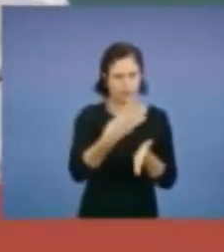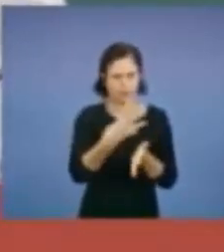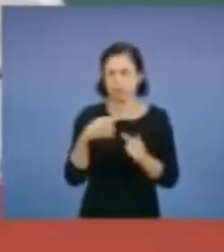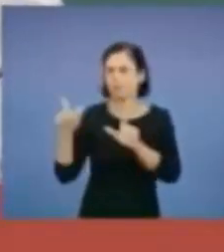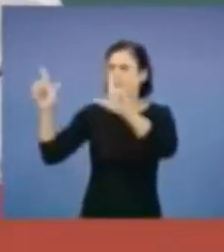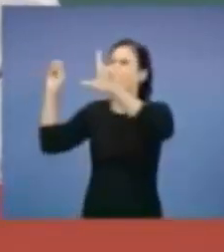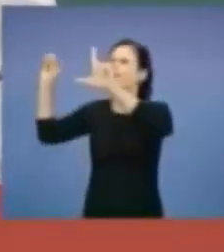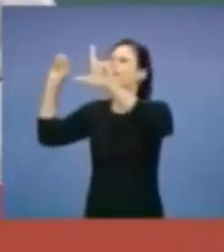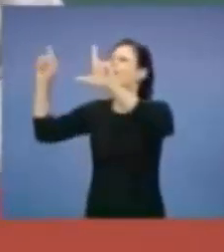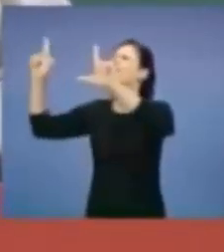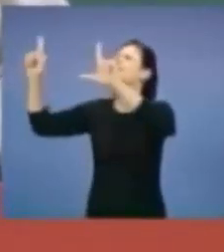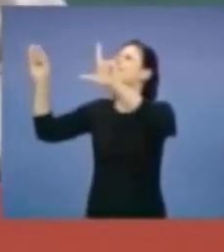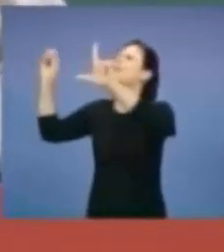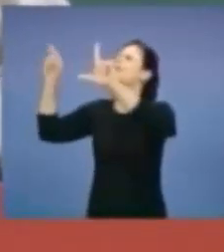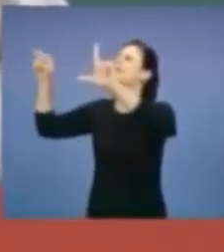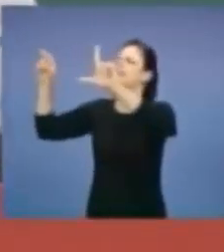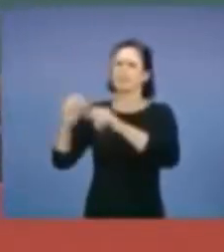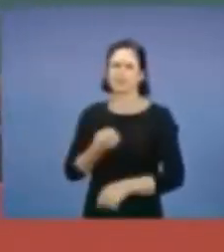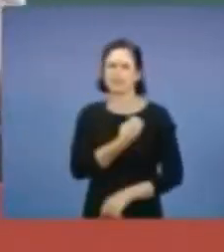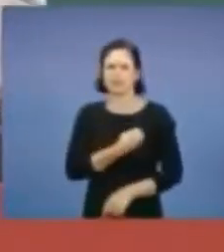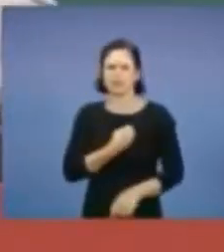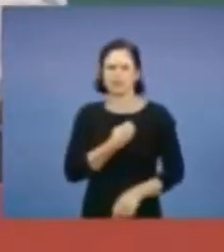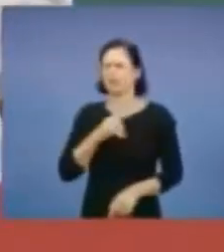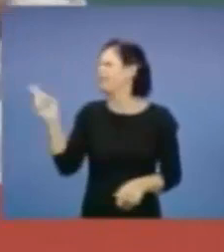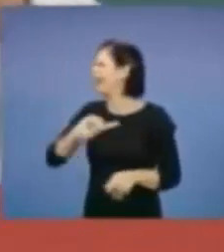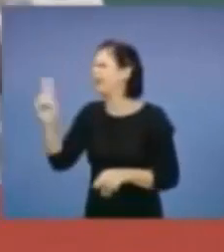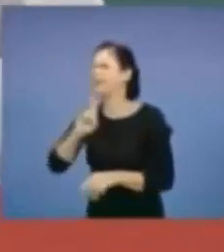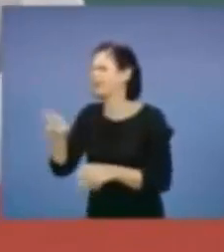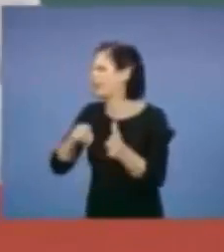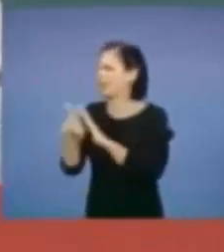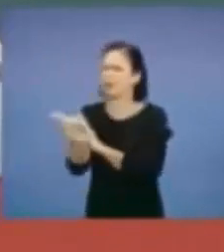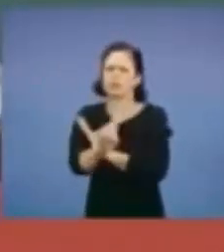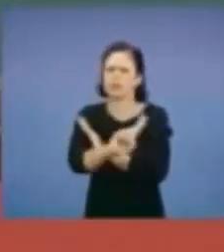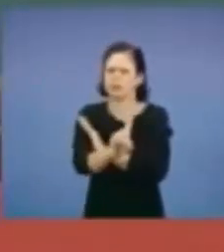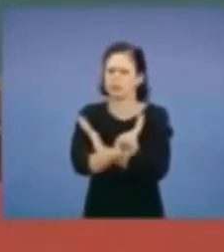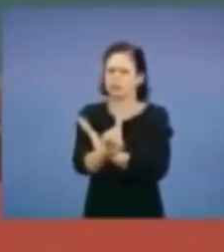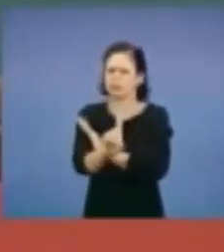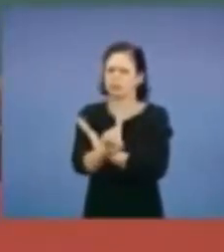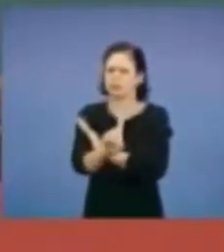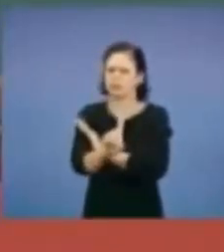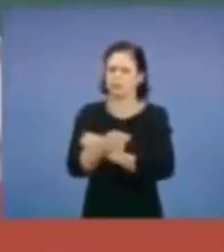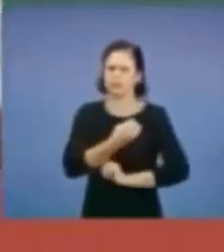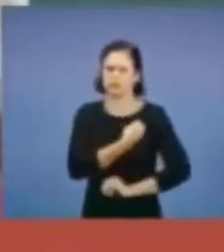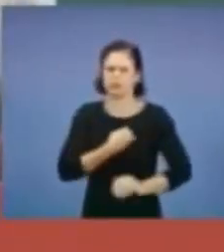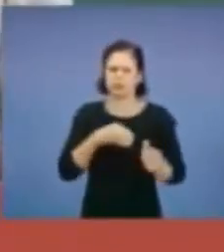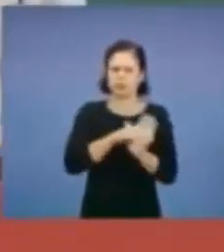John 20:14. Put here on the... This, no question.